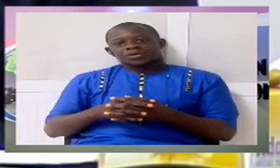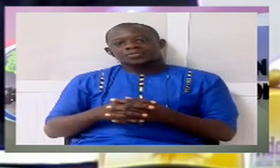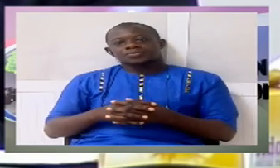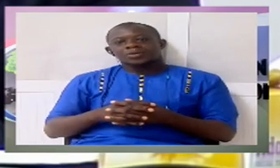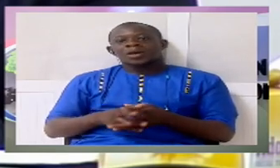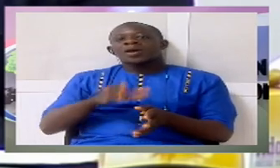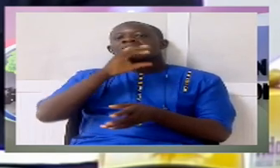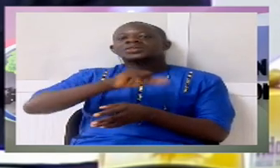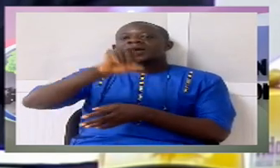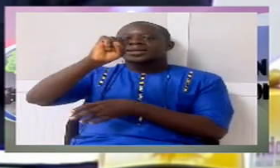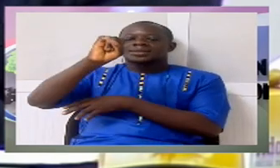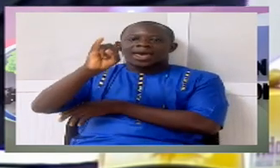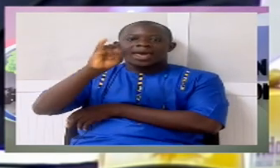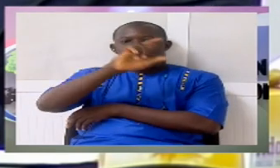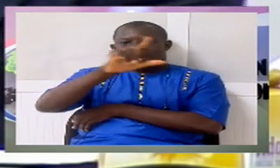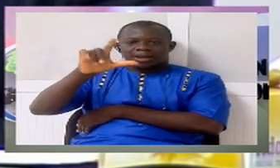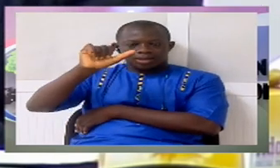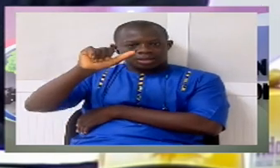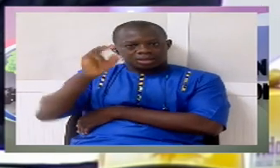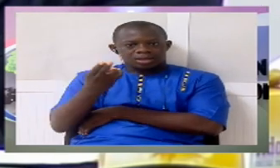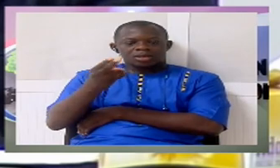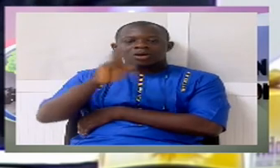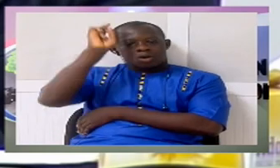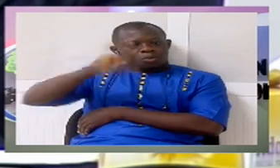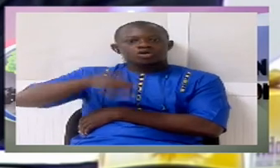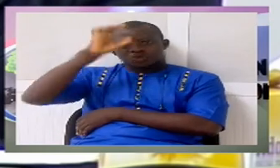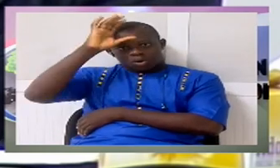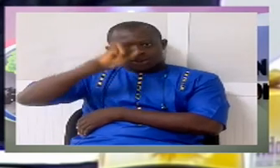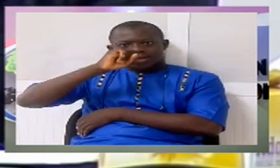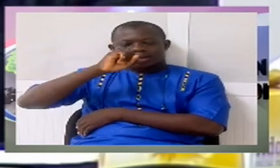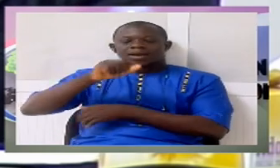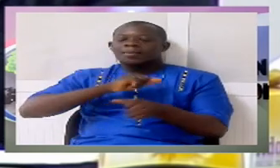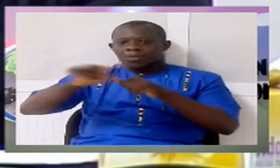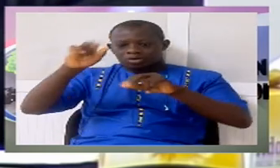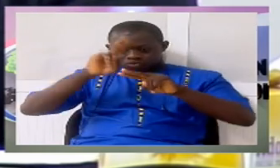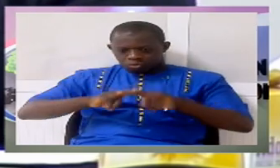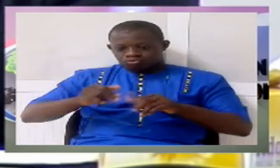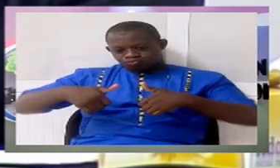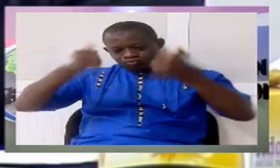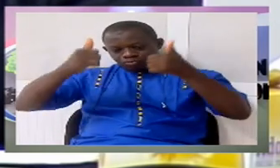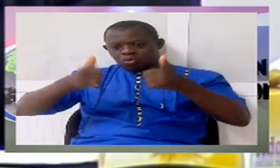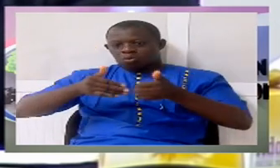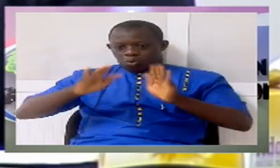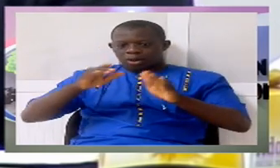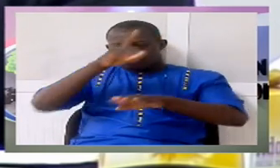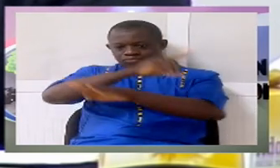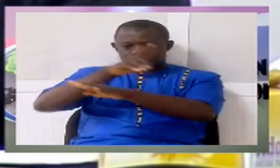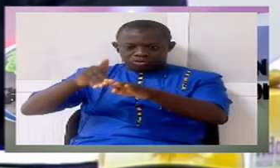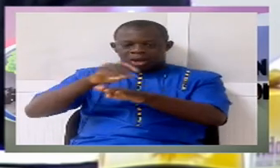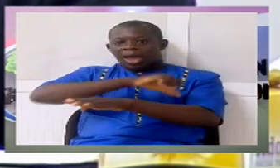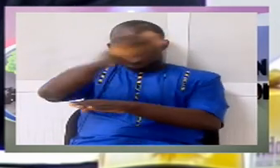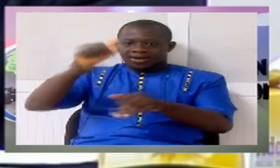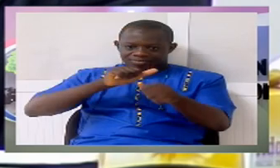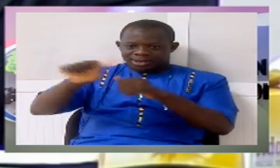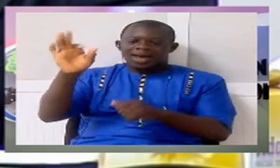Mr. Sillah, you must understand the Sillah properly and be very attentive. Mr. Sillah, togal